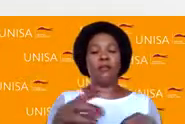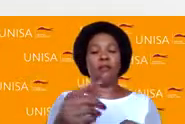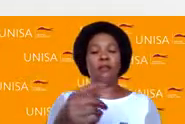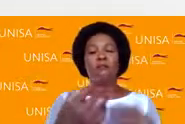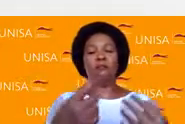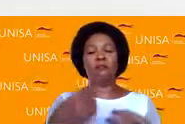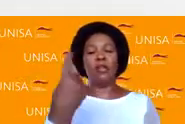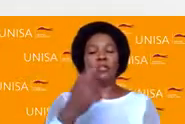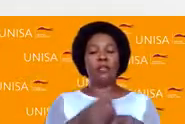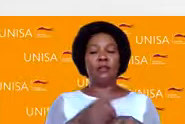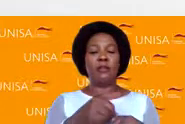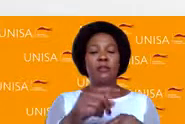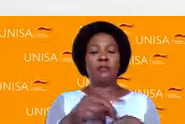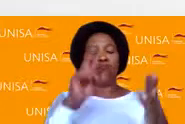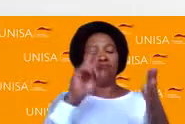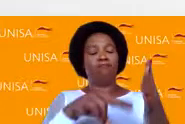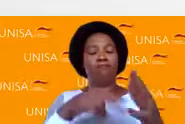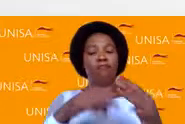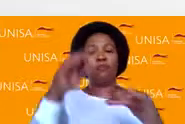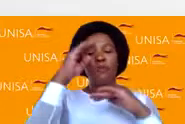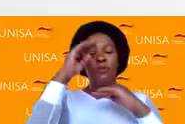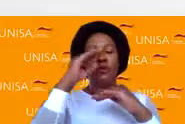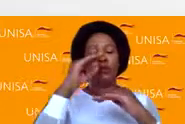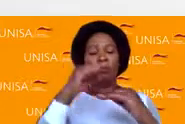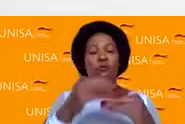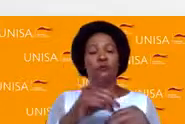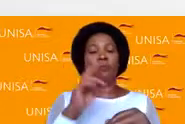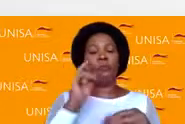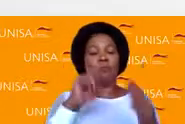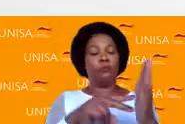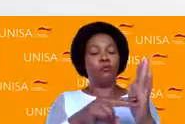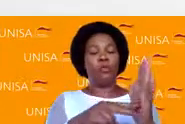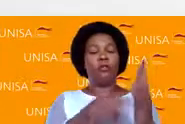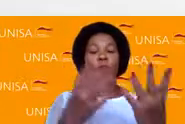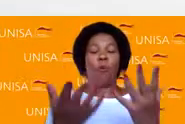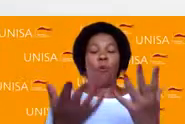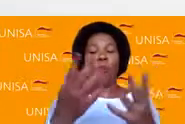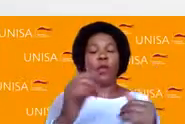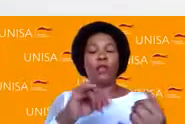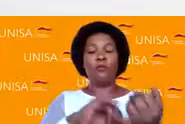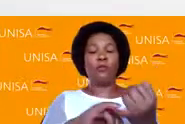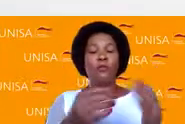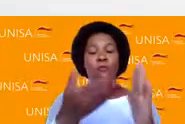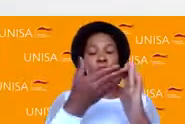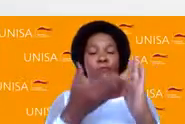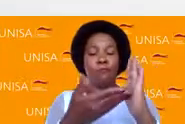look at your profile to make sure that the courses listed there is correct and your email is correct.